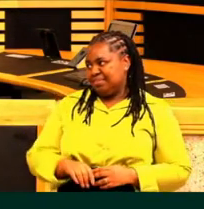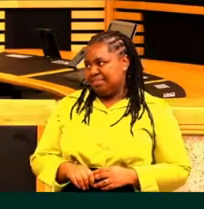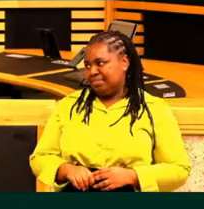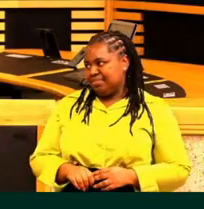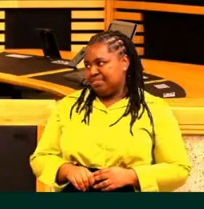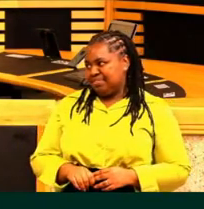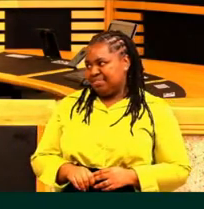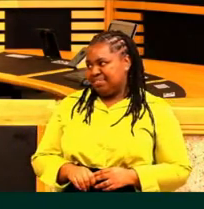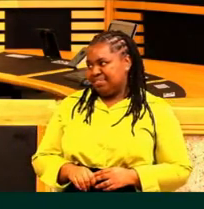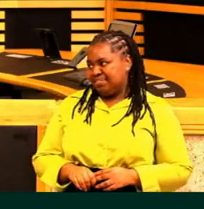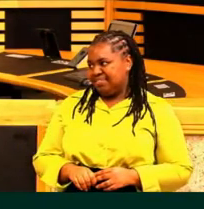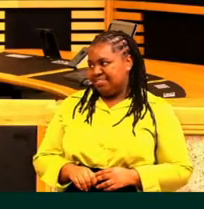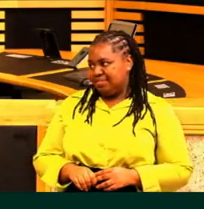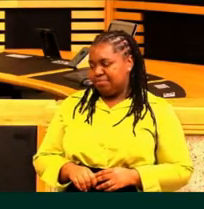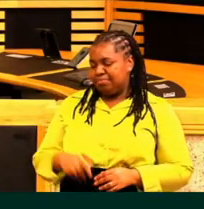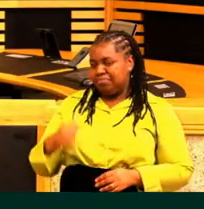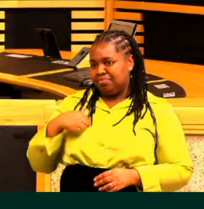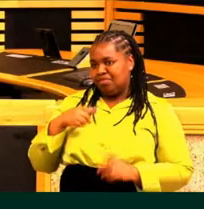um